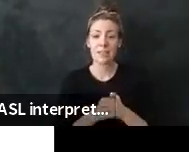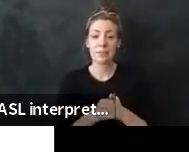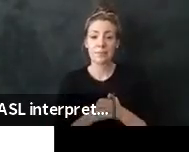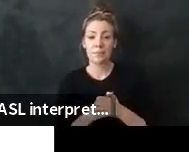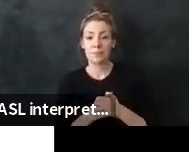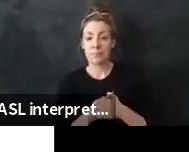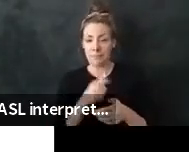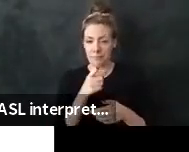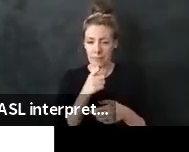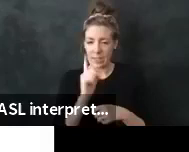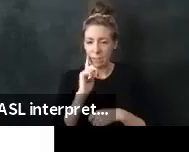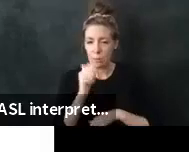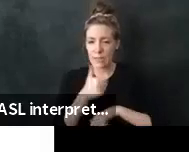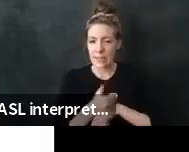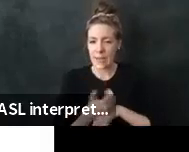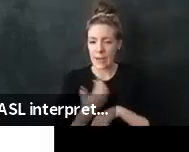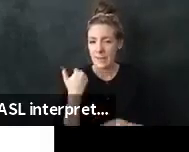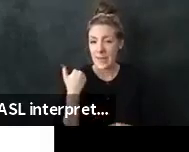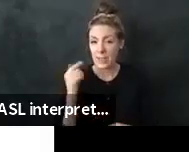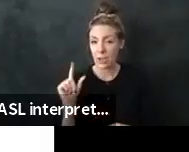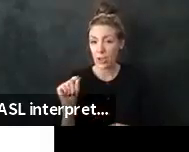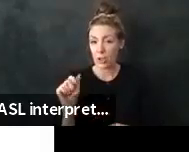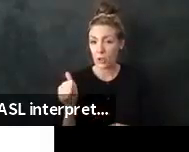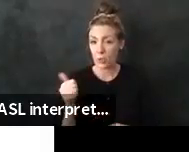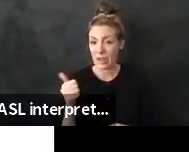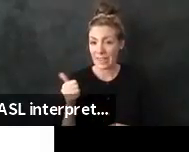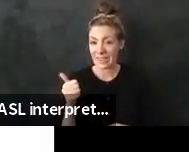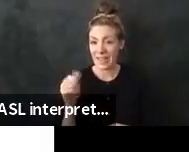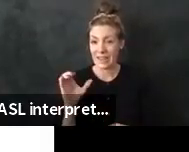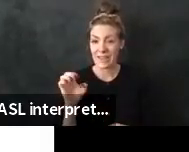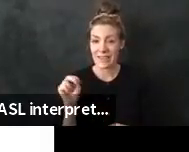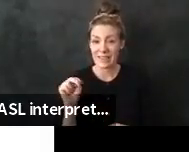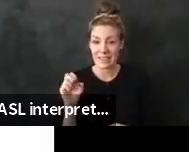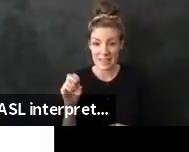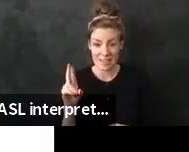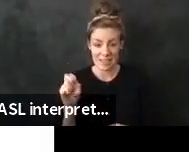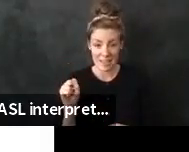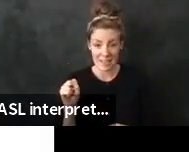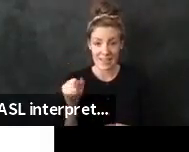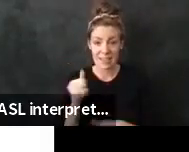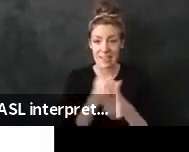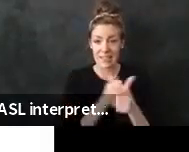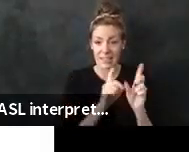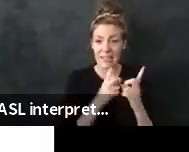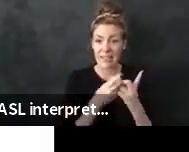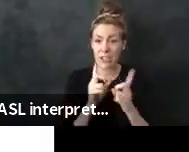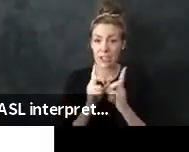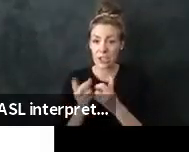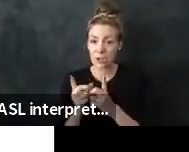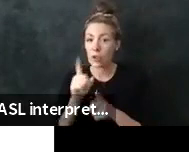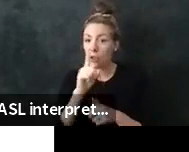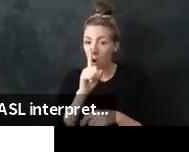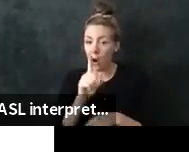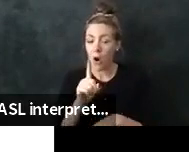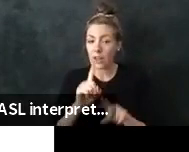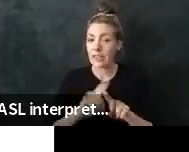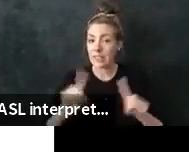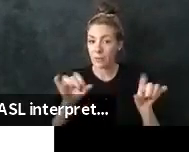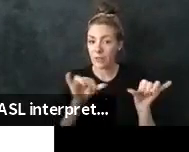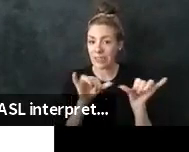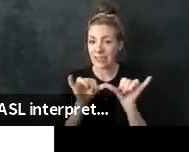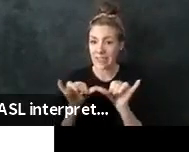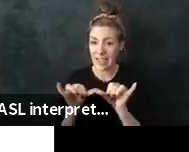These were drawn based on the 2010 census, and each of the districts, although they're different in size, they are